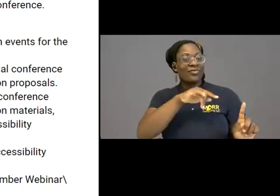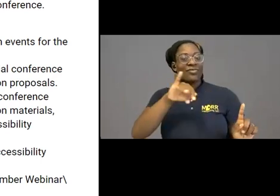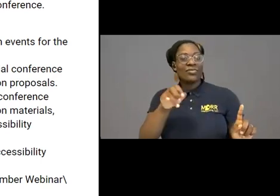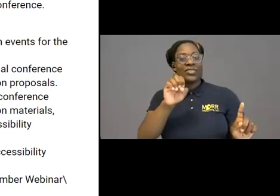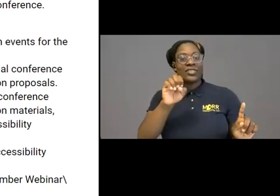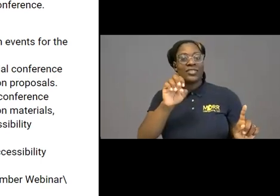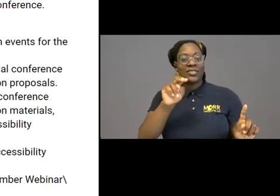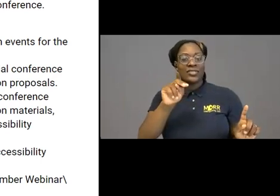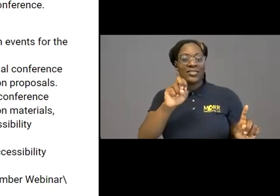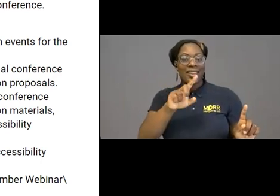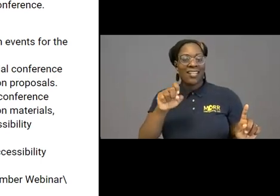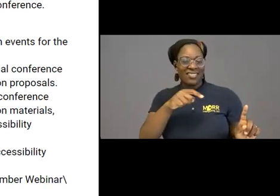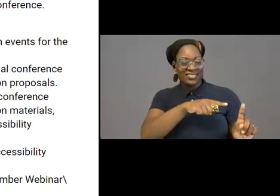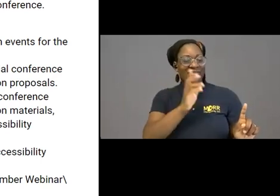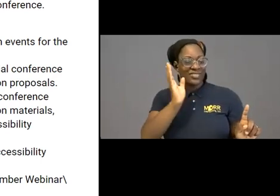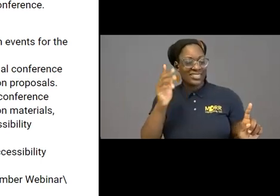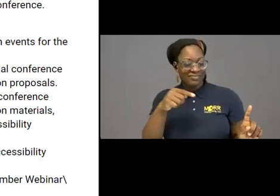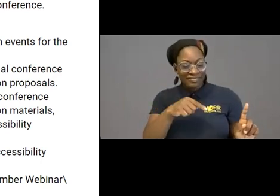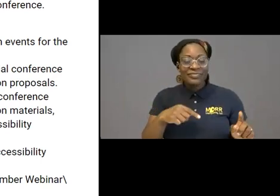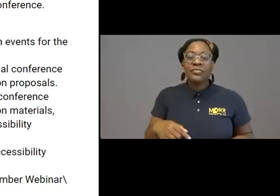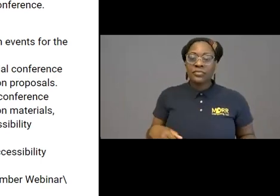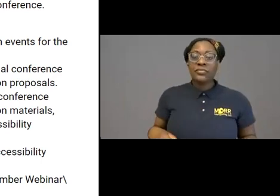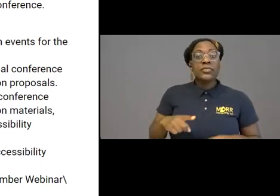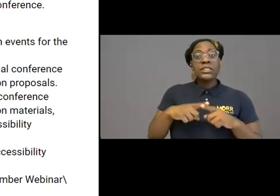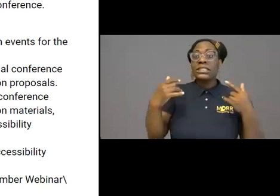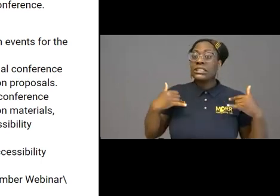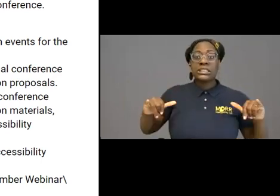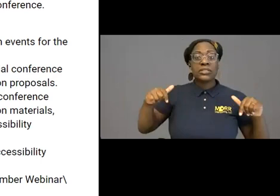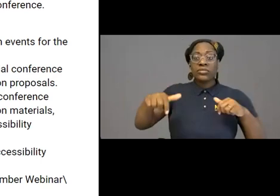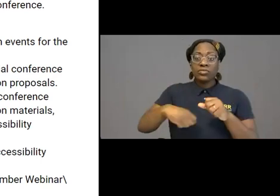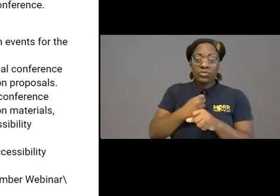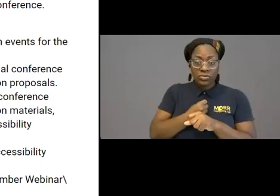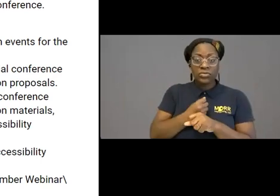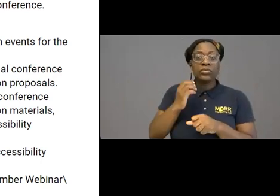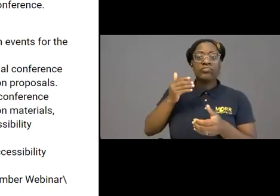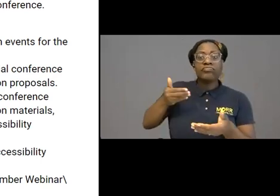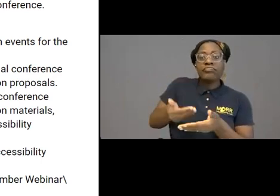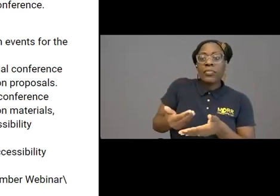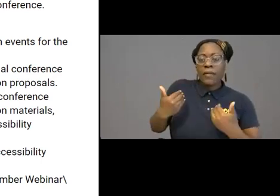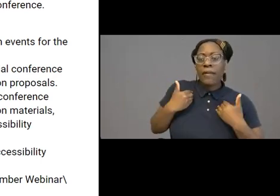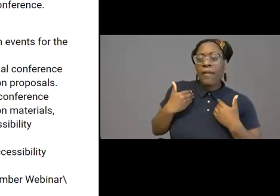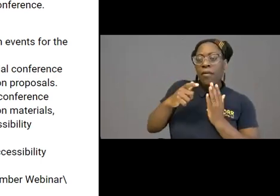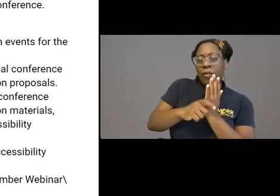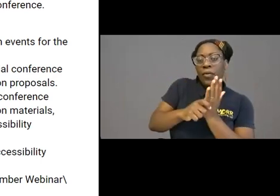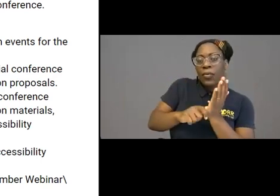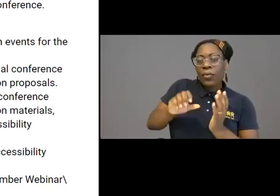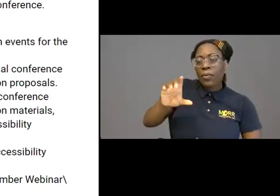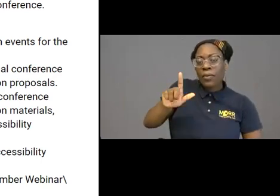quarterly webinars. So if you are interested in volunteering to be part of the committee, we would love to hear your